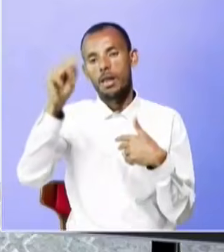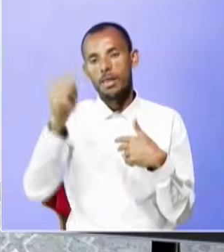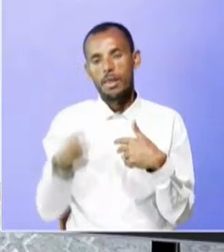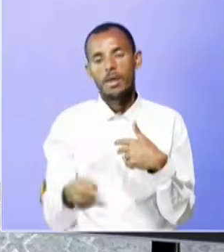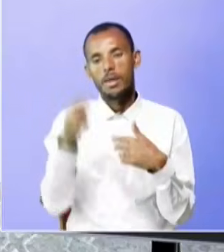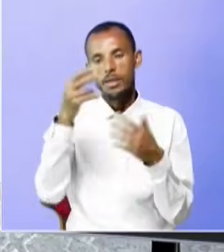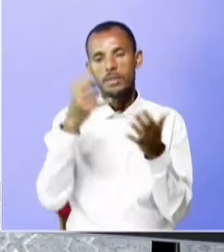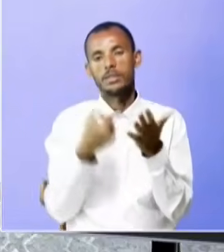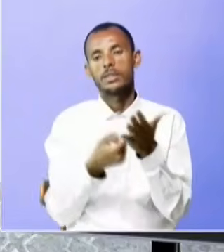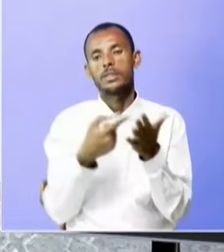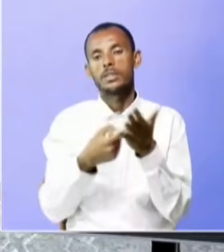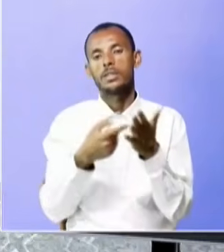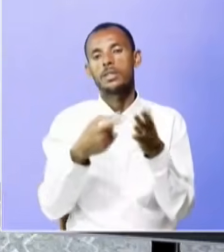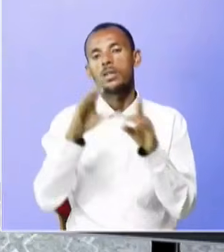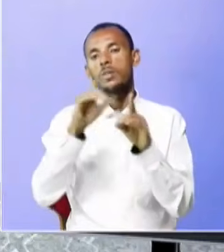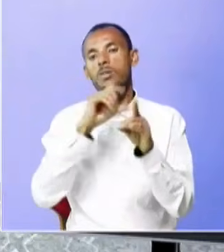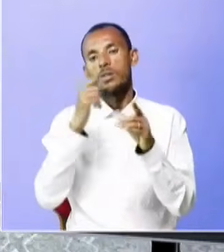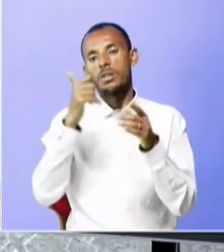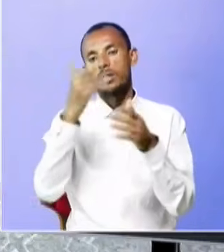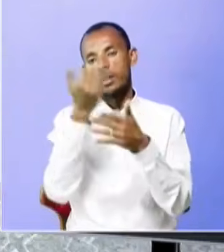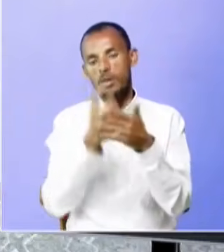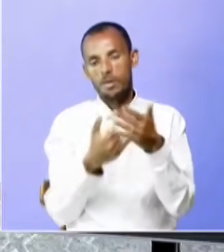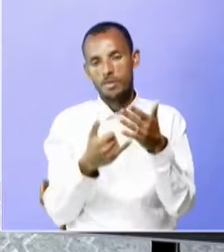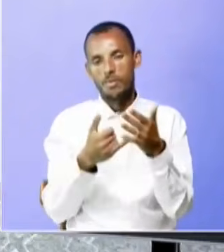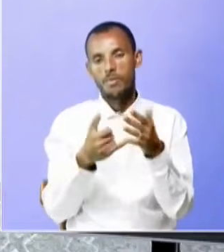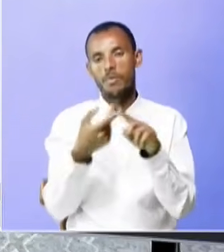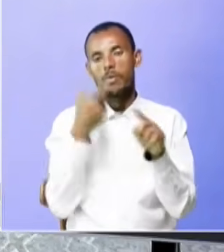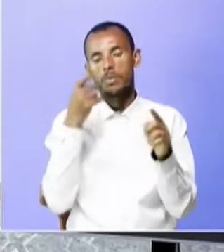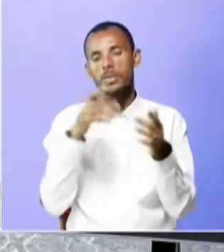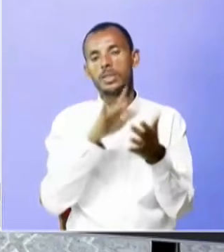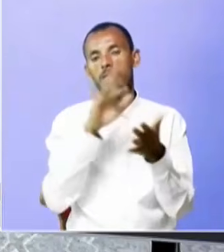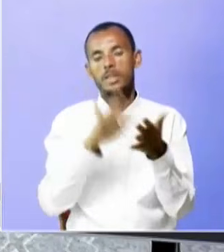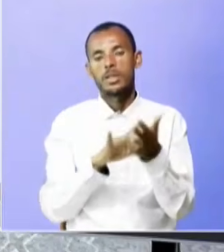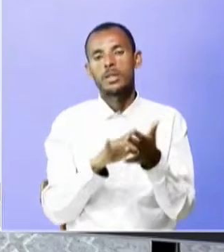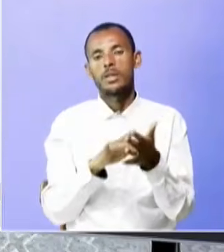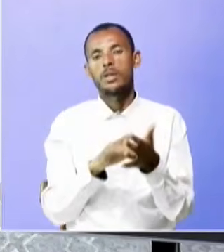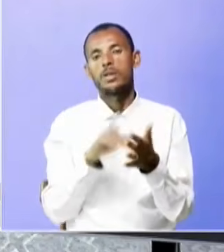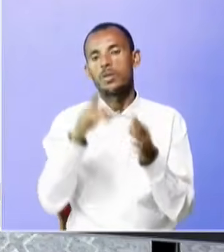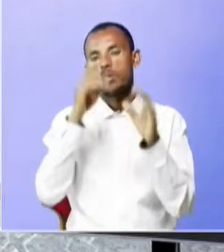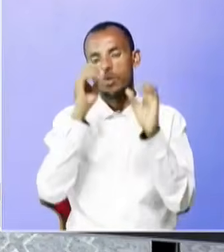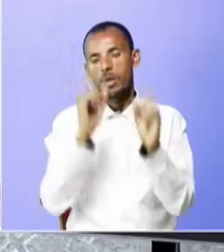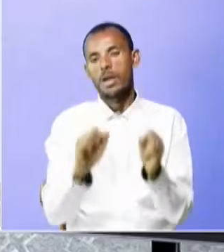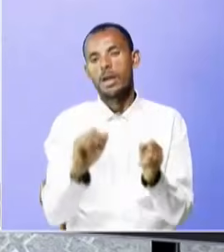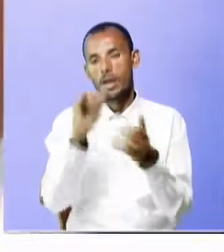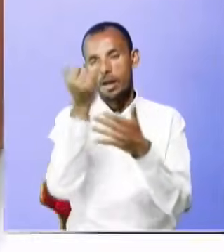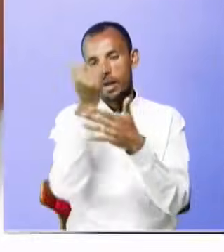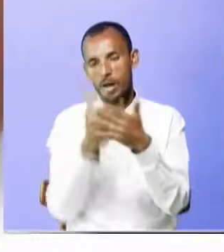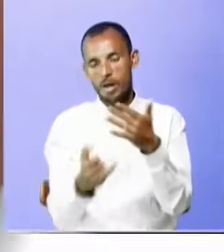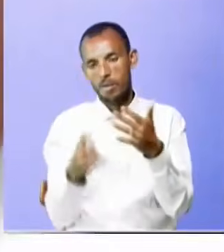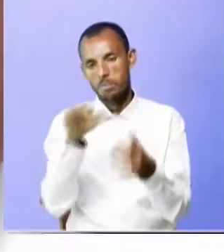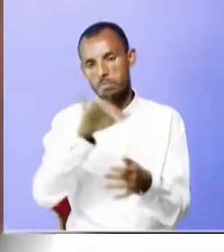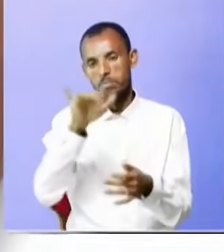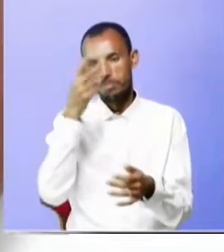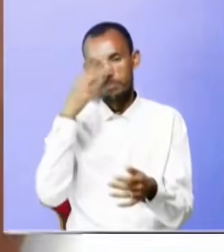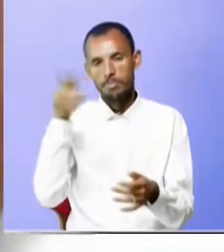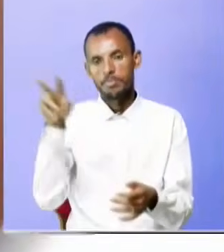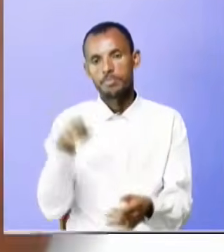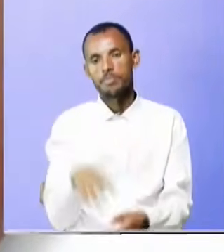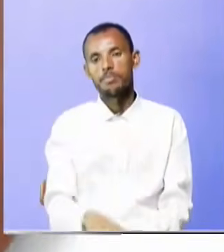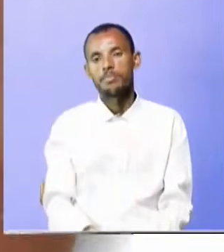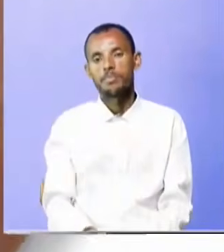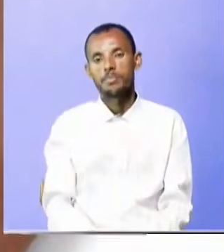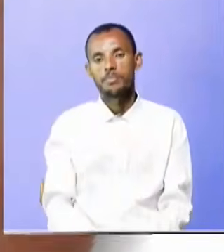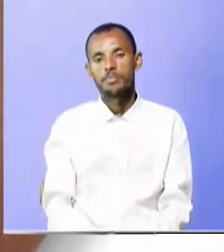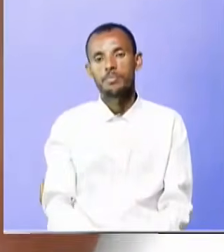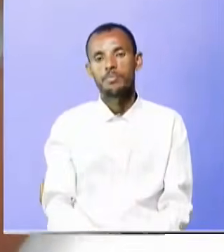perpendicular drawn from the vertex to the center. So roughly, you can sketch it like this. If this is our